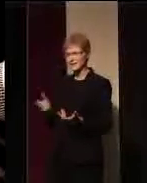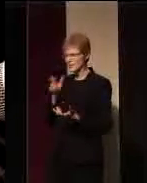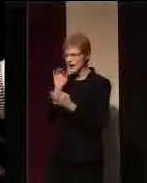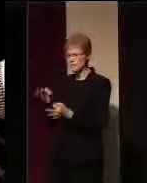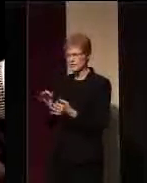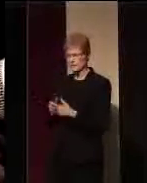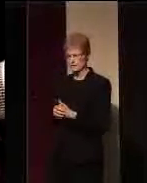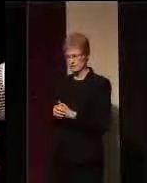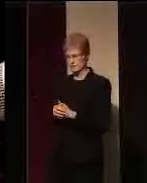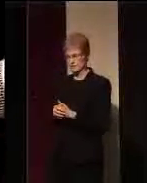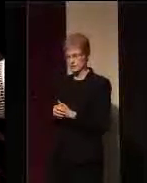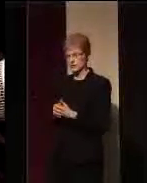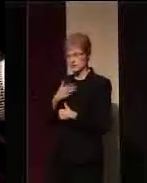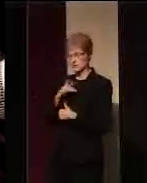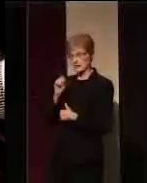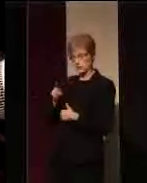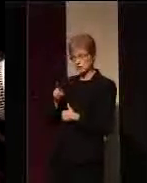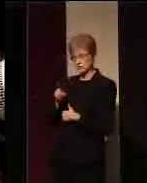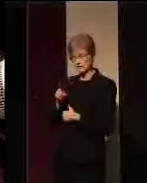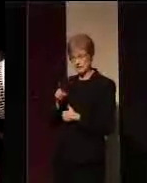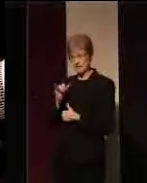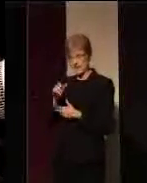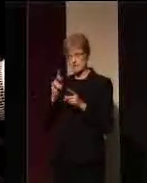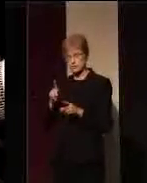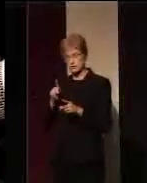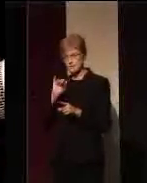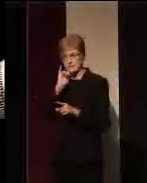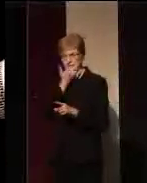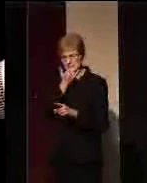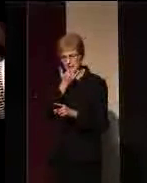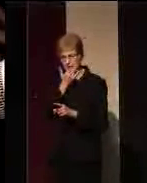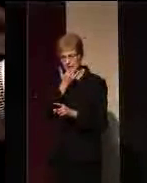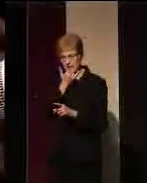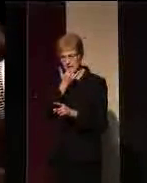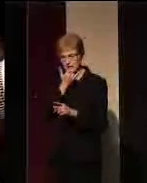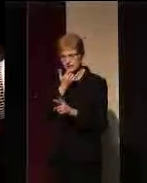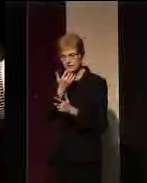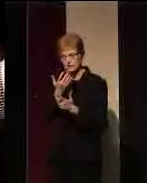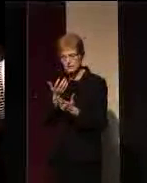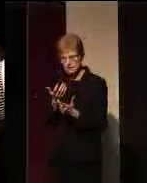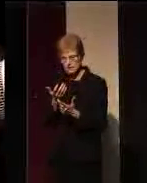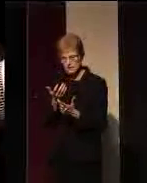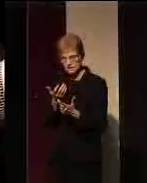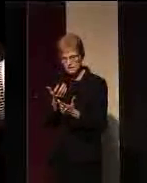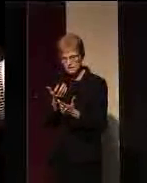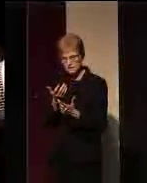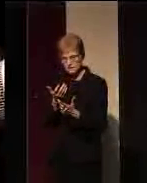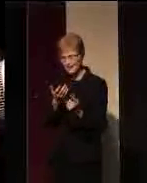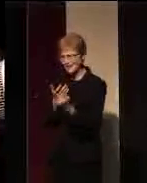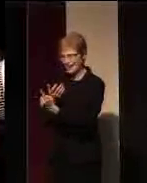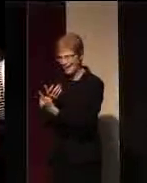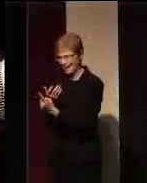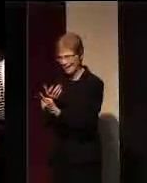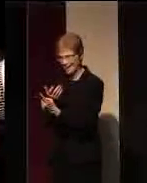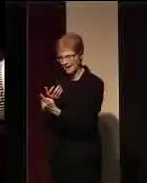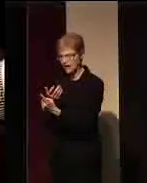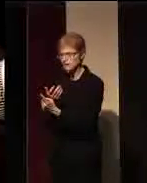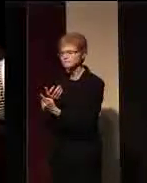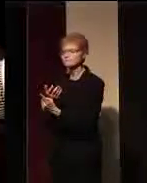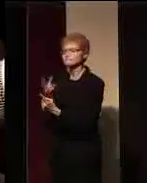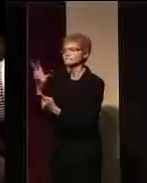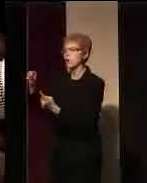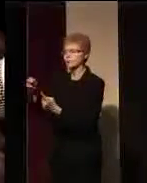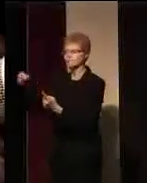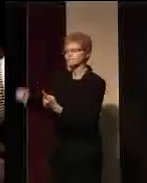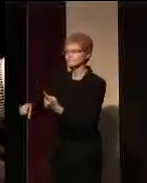imperfect person who, if they make a mistake, their imperfections is going to be the whole reason why they shouldn't have been hired in the first place? So